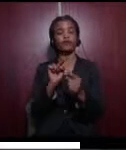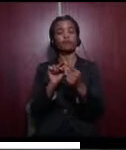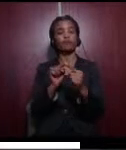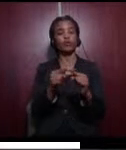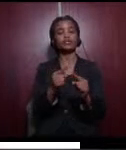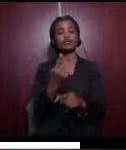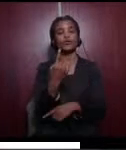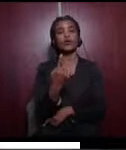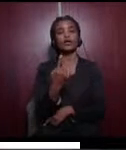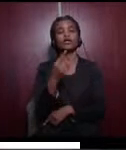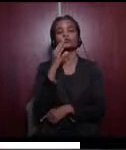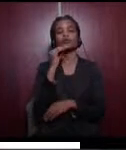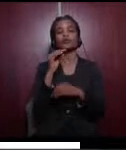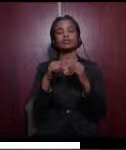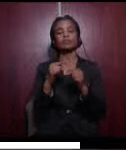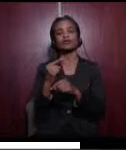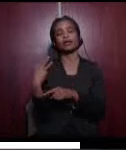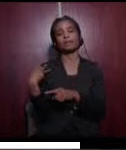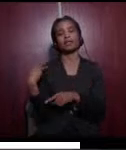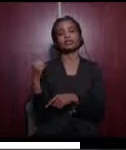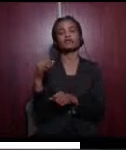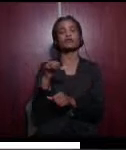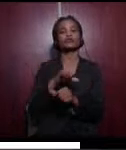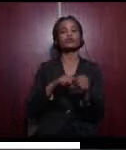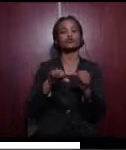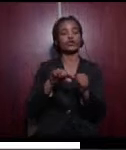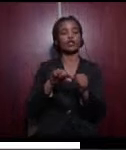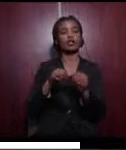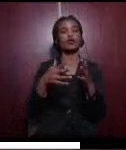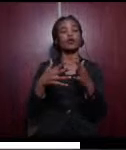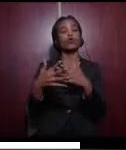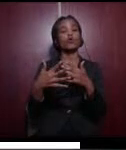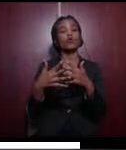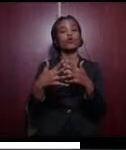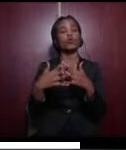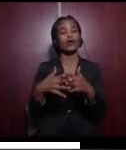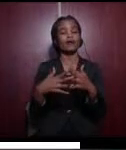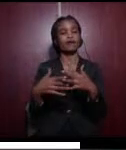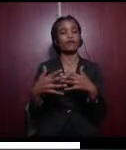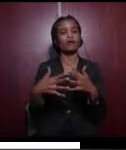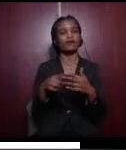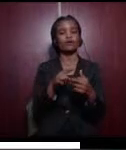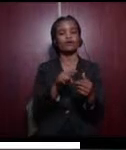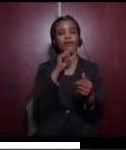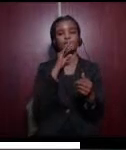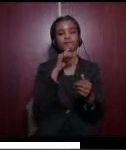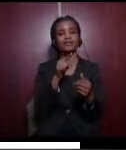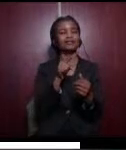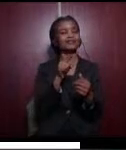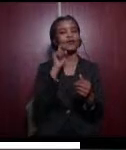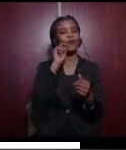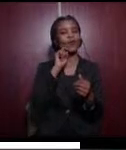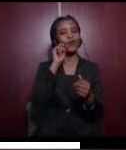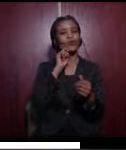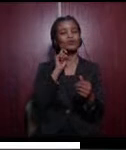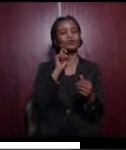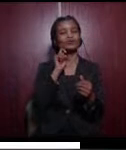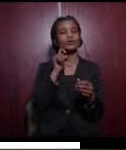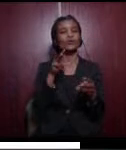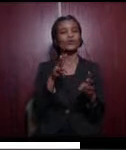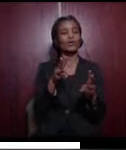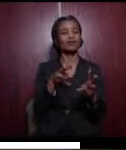meaning Minister of Social Welfare and Pensions, which is an outdated definition of a minister because we don't have a ministry that is